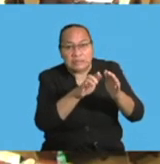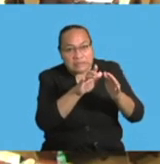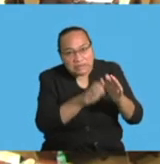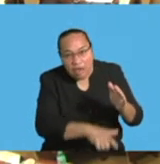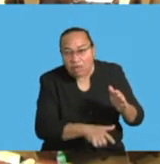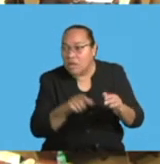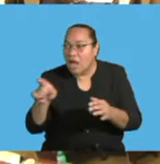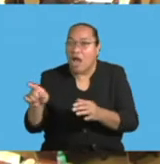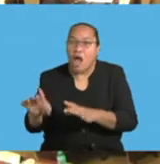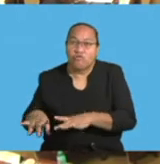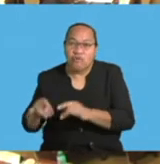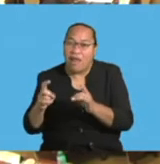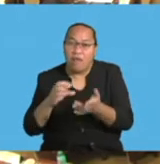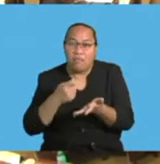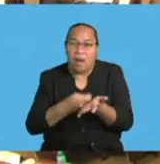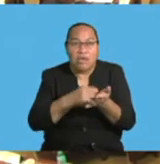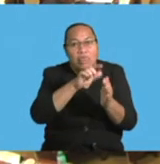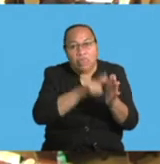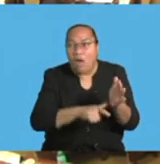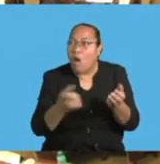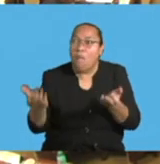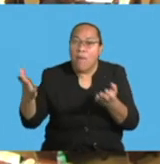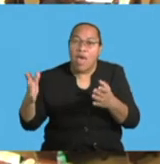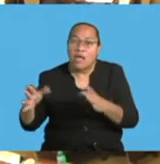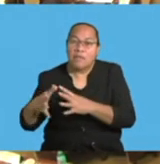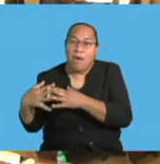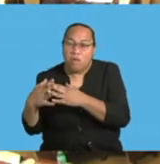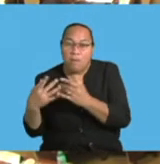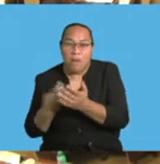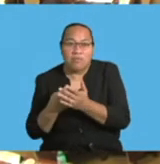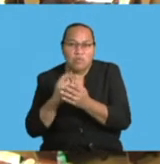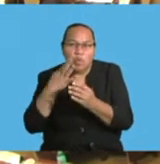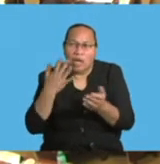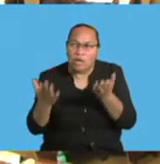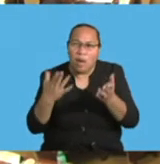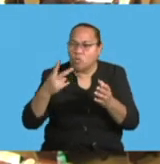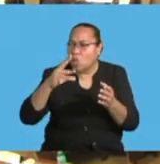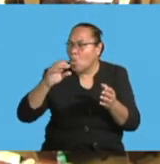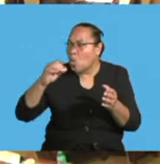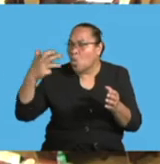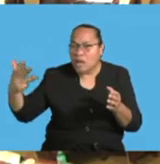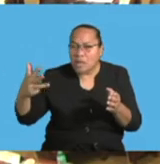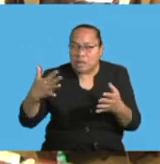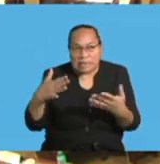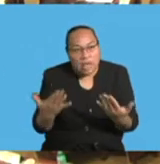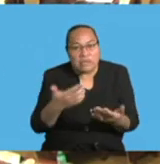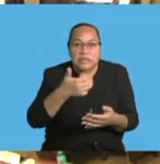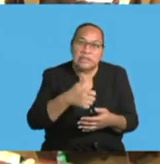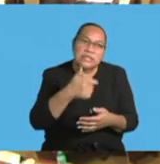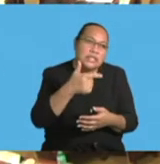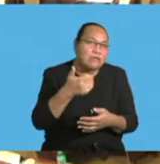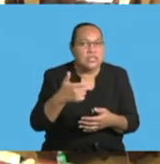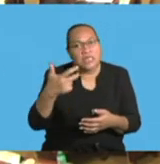now the lowest it's been in comparison to the US dollar since 2009. I think it hovers around at the moment to 67 to 68